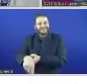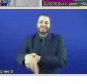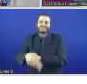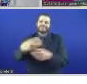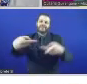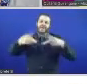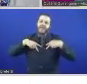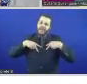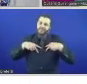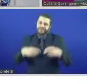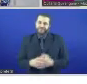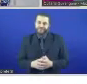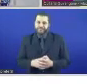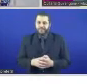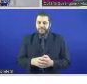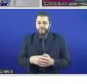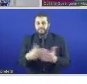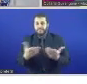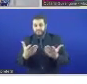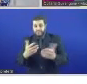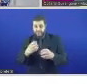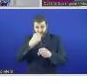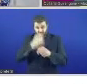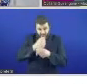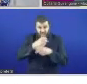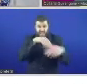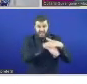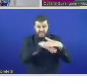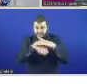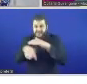Vida, that is women with life, they joined together